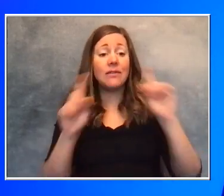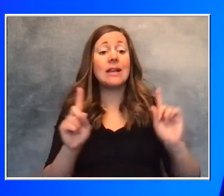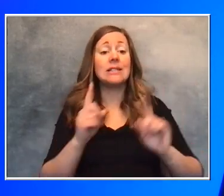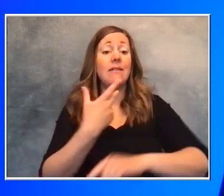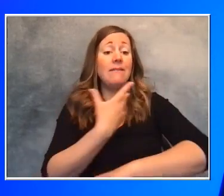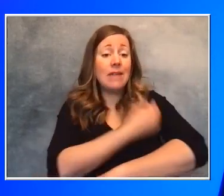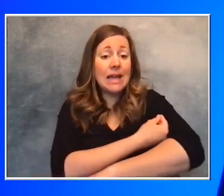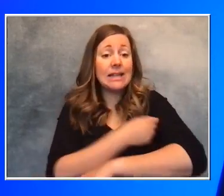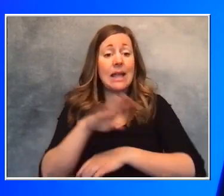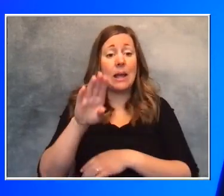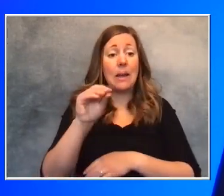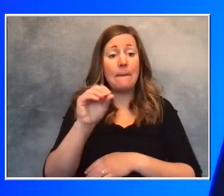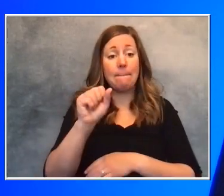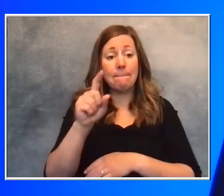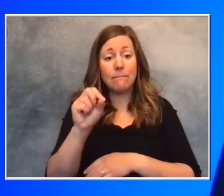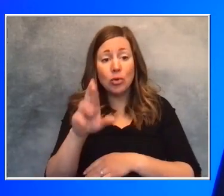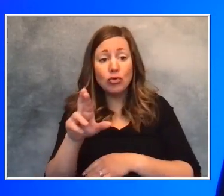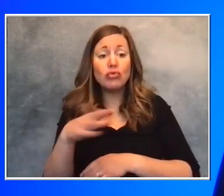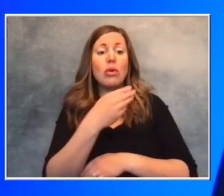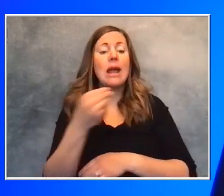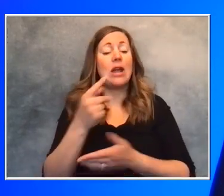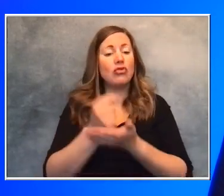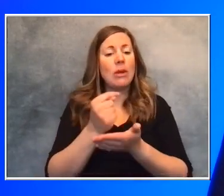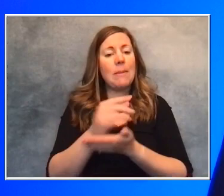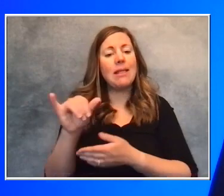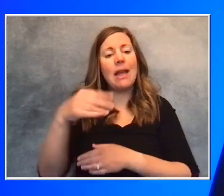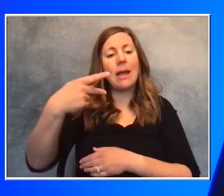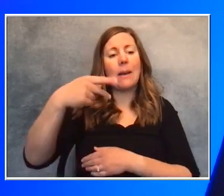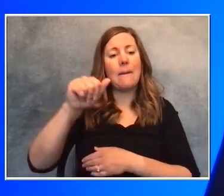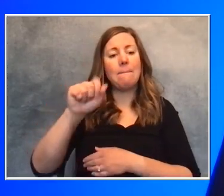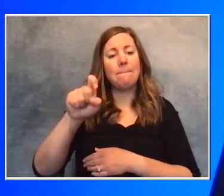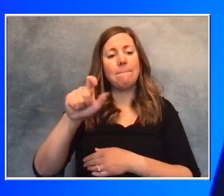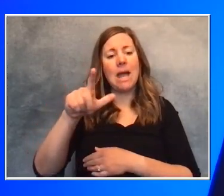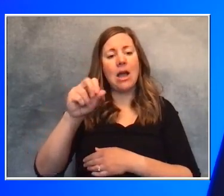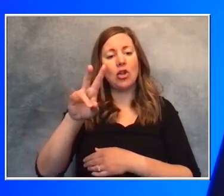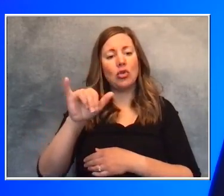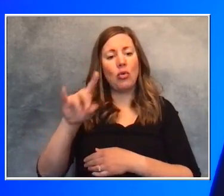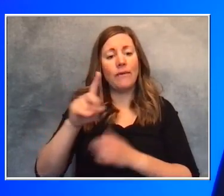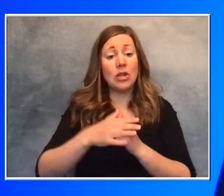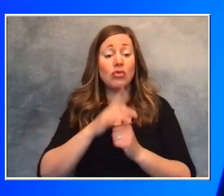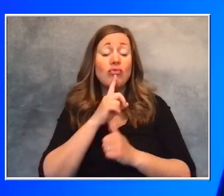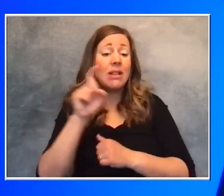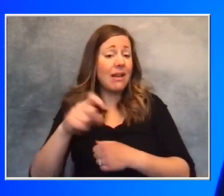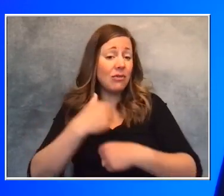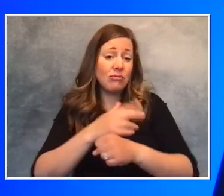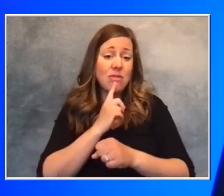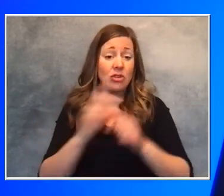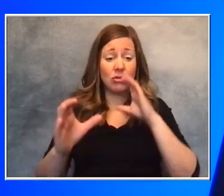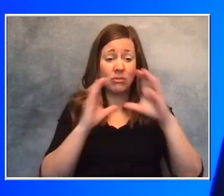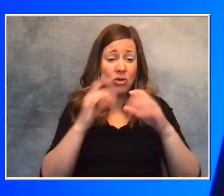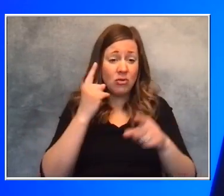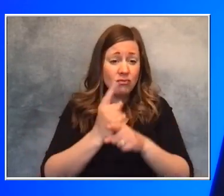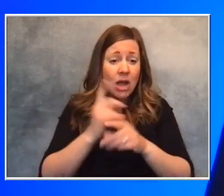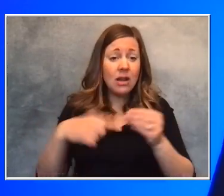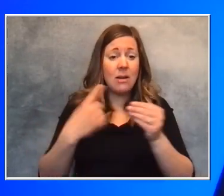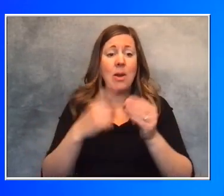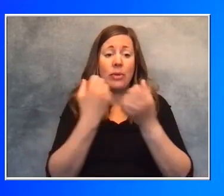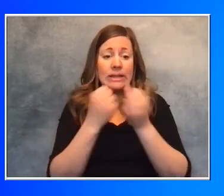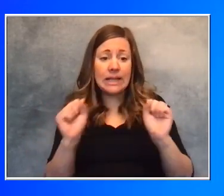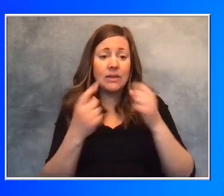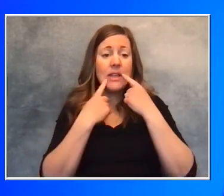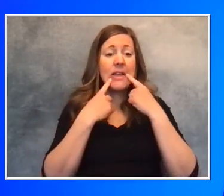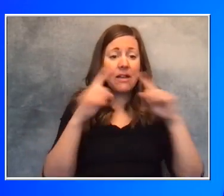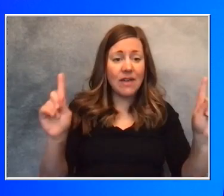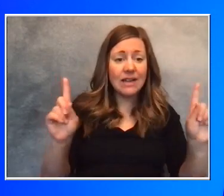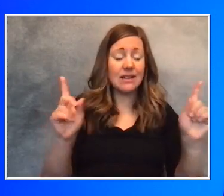with treatments like Paxlovid. We need to make sure that we get the communication right about the safety and effectiveness of these treatments.